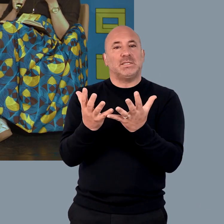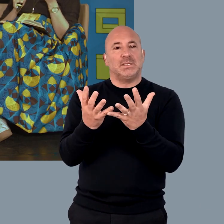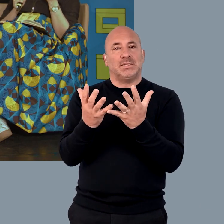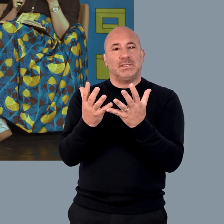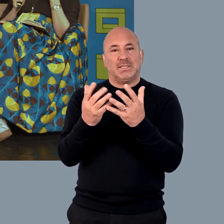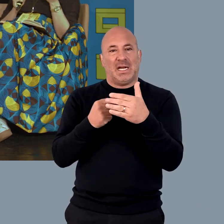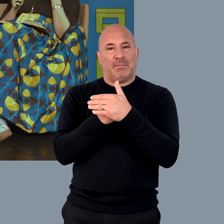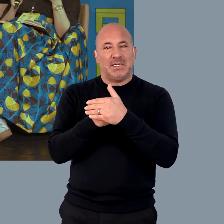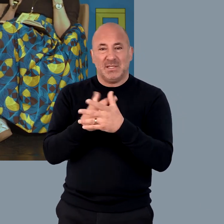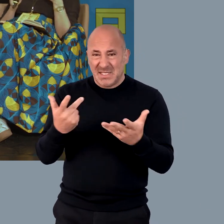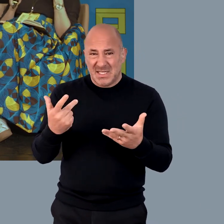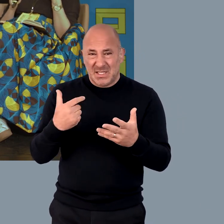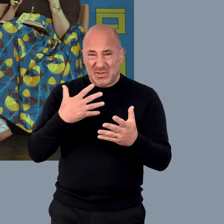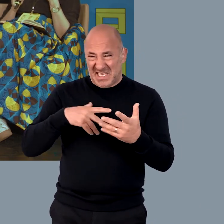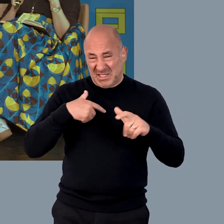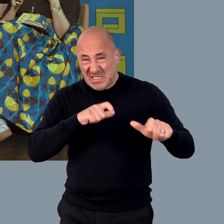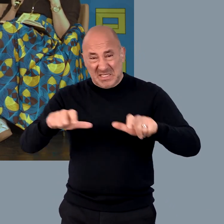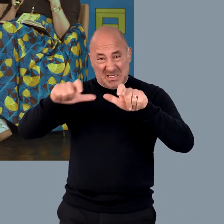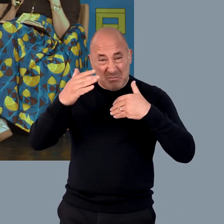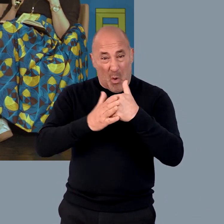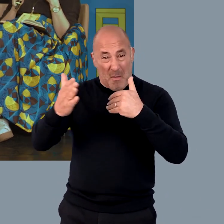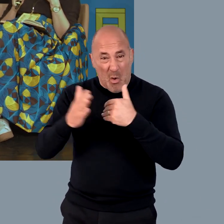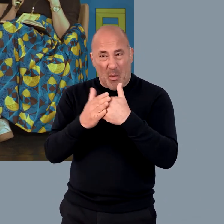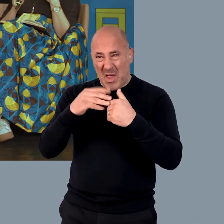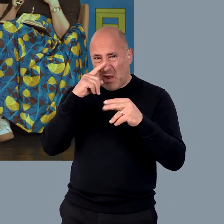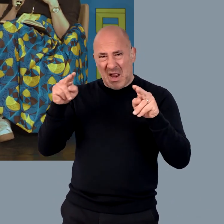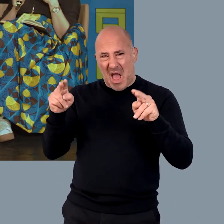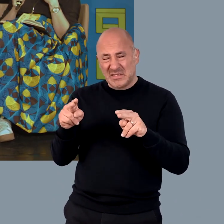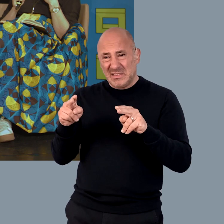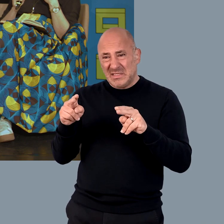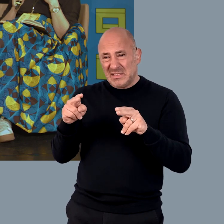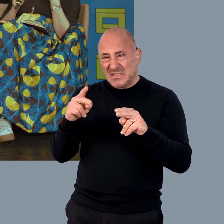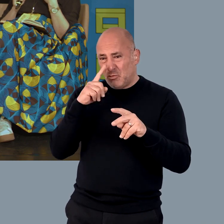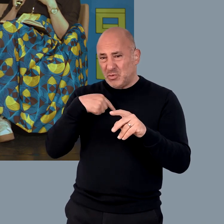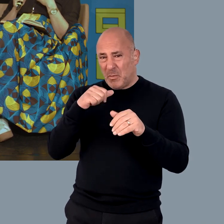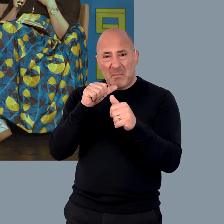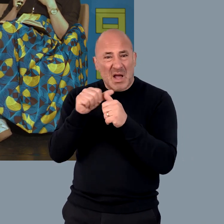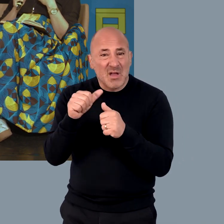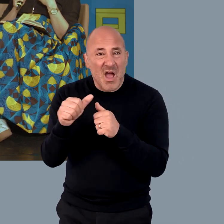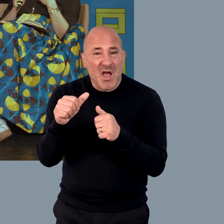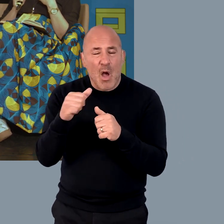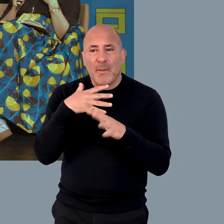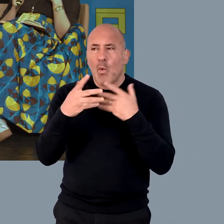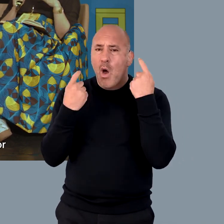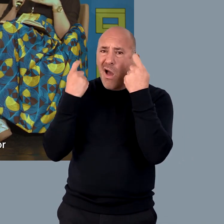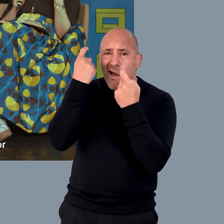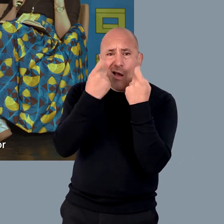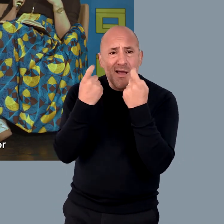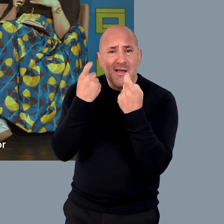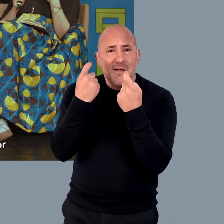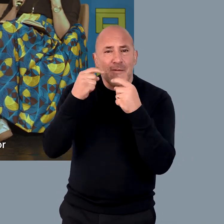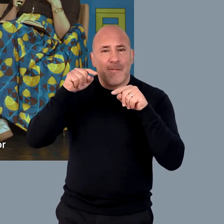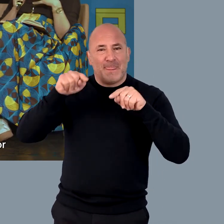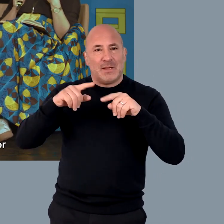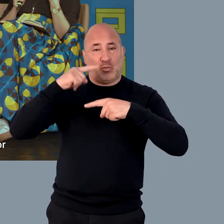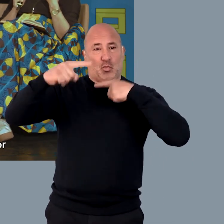idea, do we have to keep doing so much? Can we do less? Can we do it better? Can we do it in a more considered way? This kind of